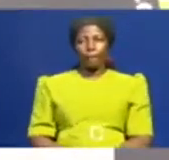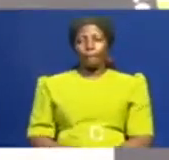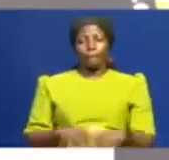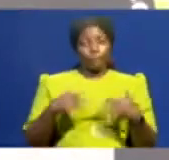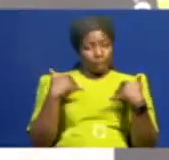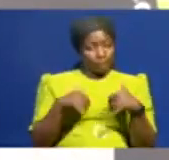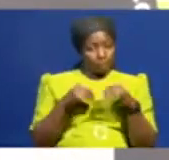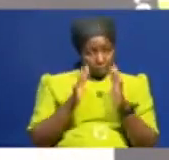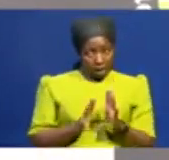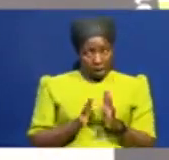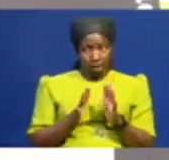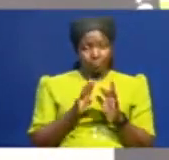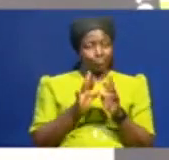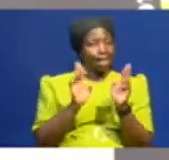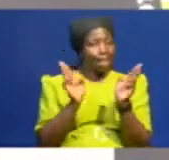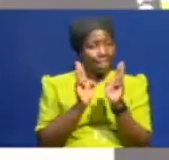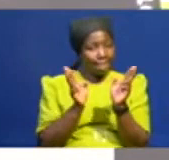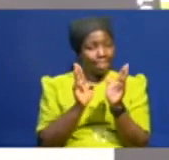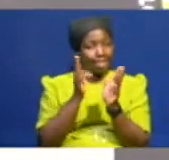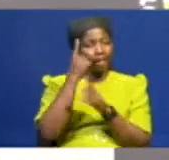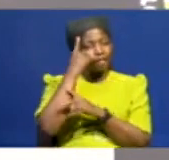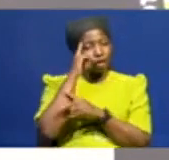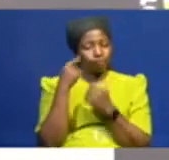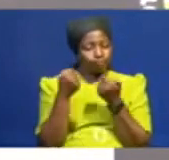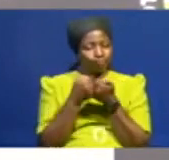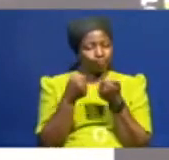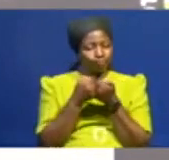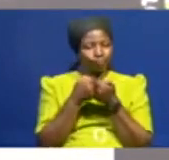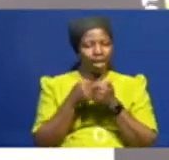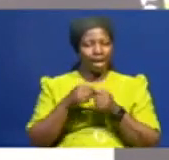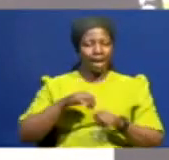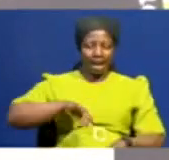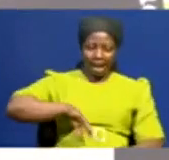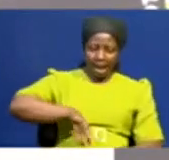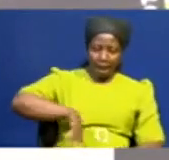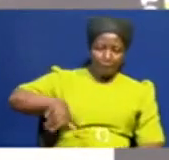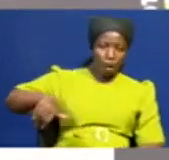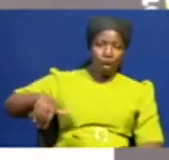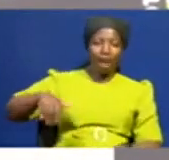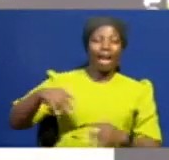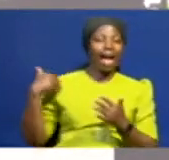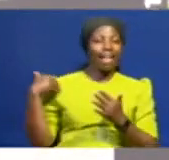Players were gel and ready for the match against Cameroon. So far,